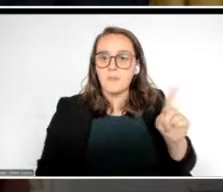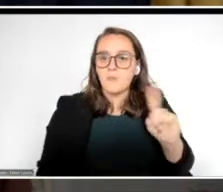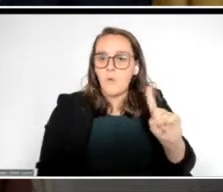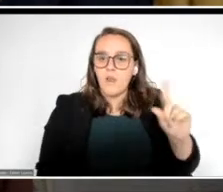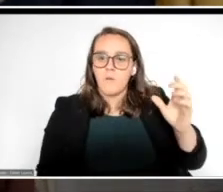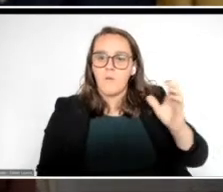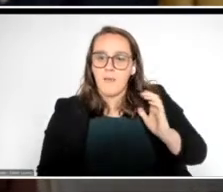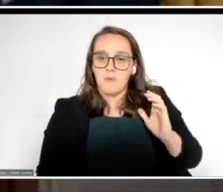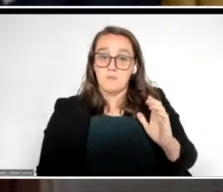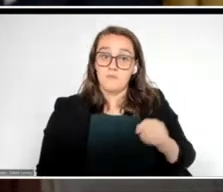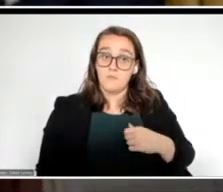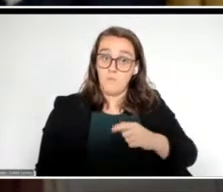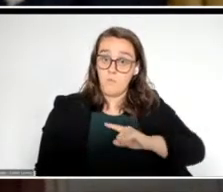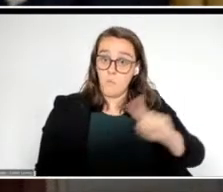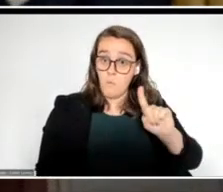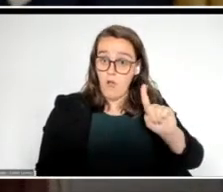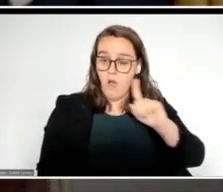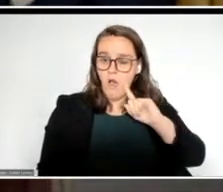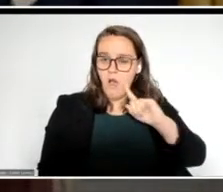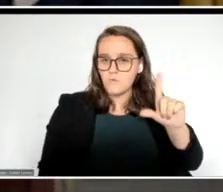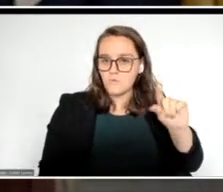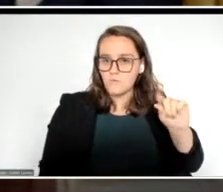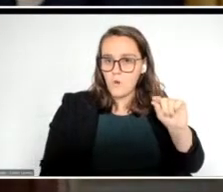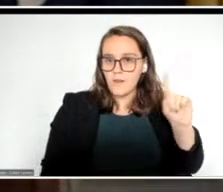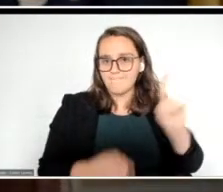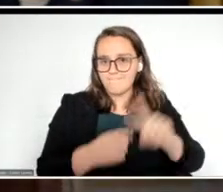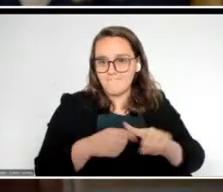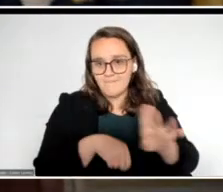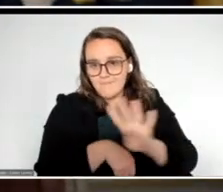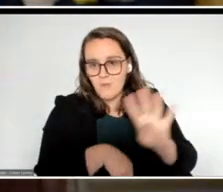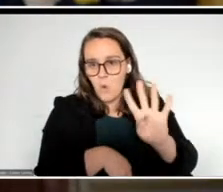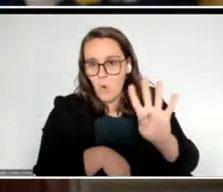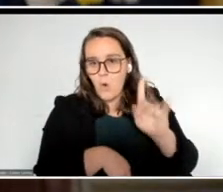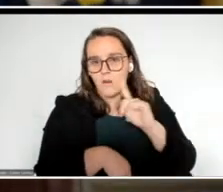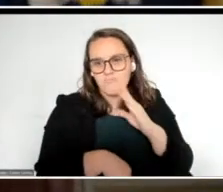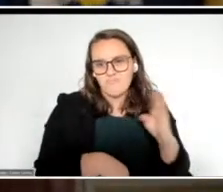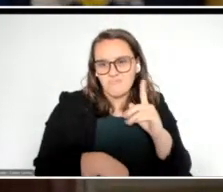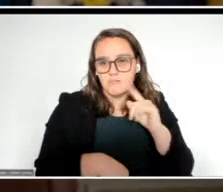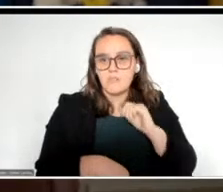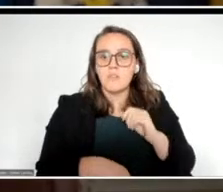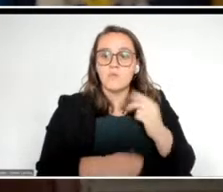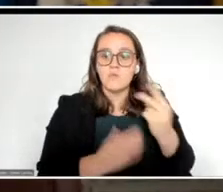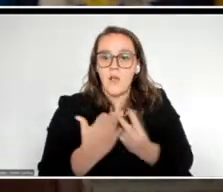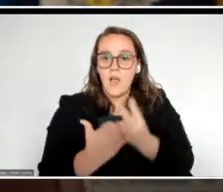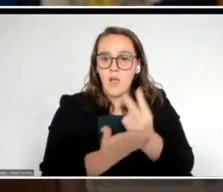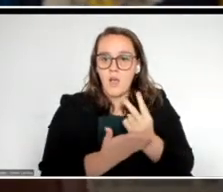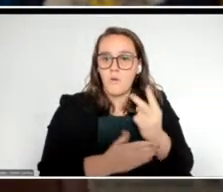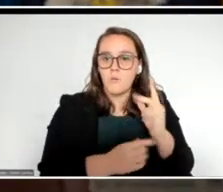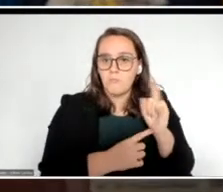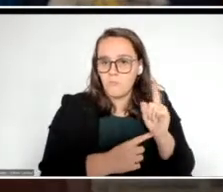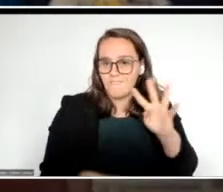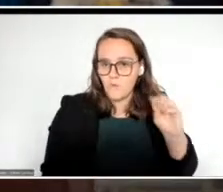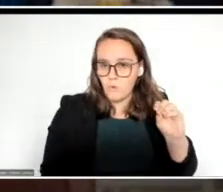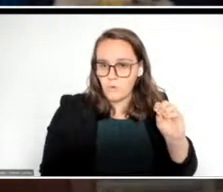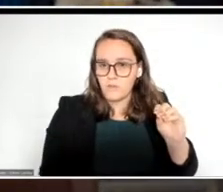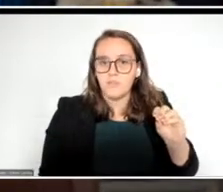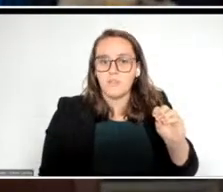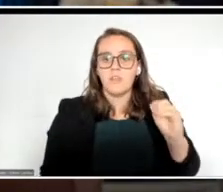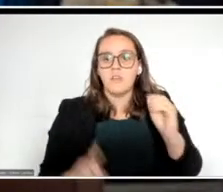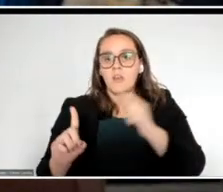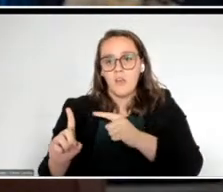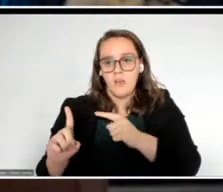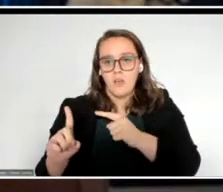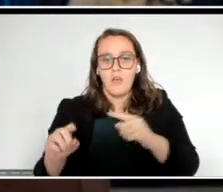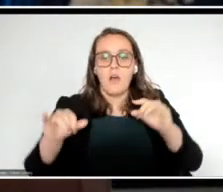until approximately 4 p.m., over the next 2 hours and 40 minutes, the president stayed in the White House dining